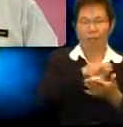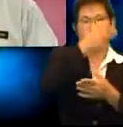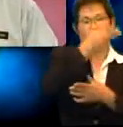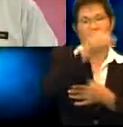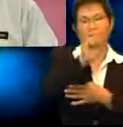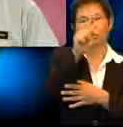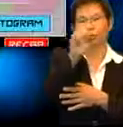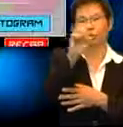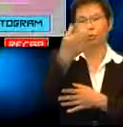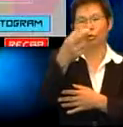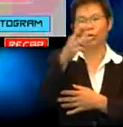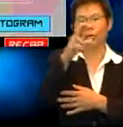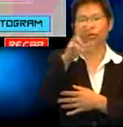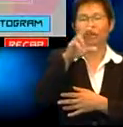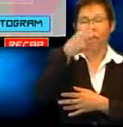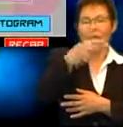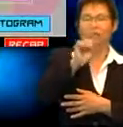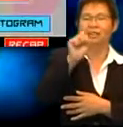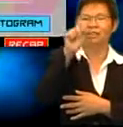is histogram.